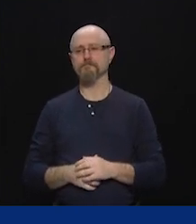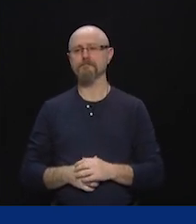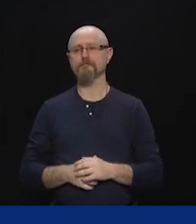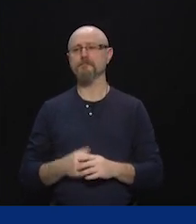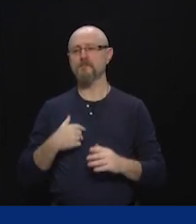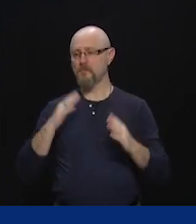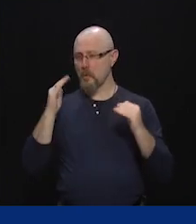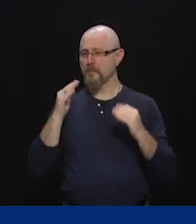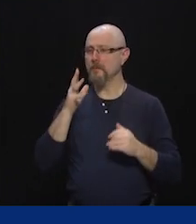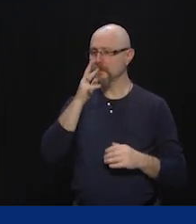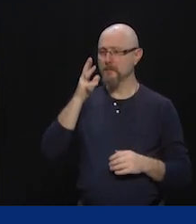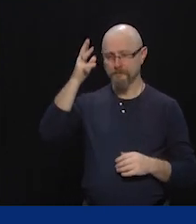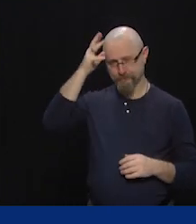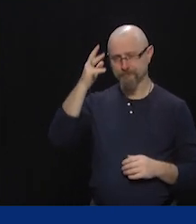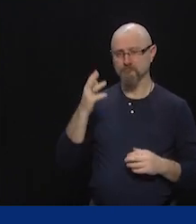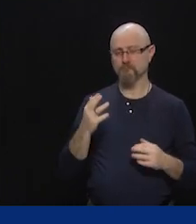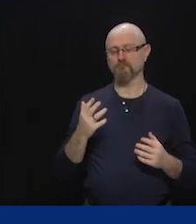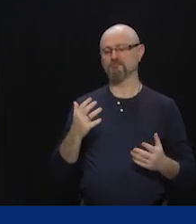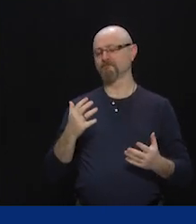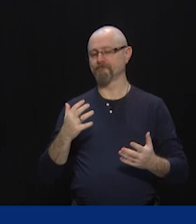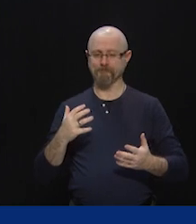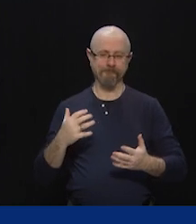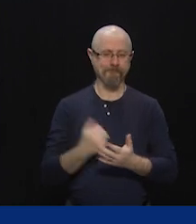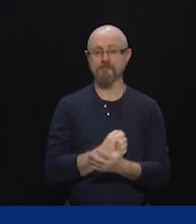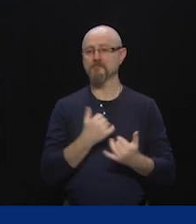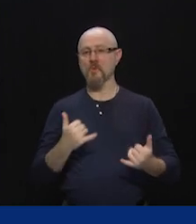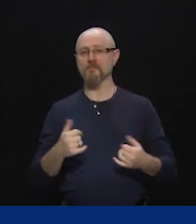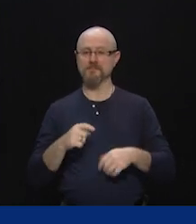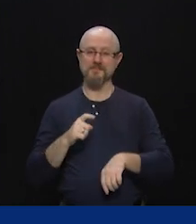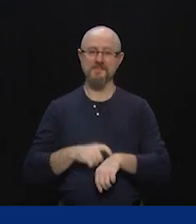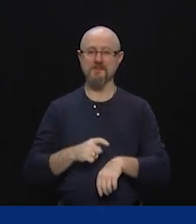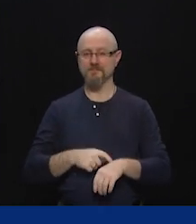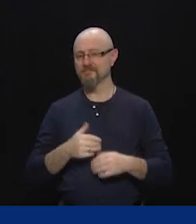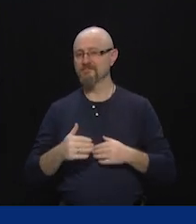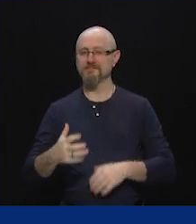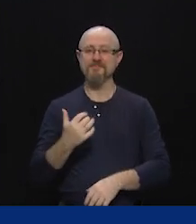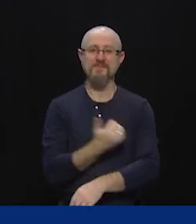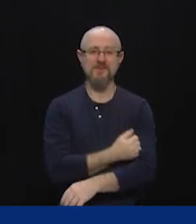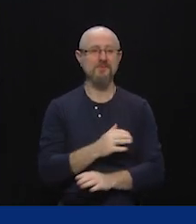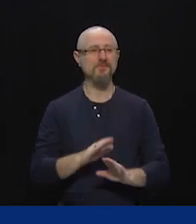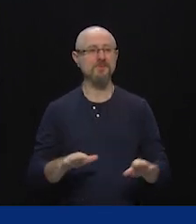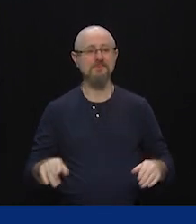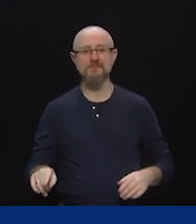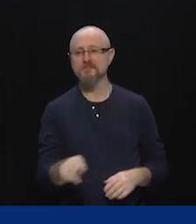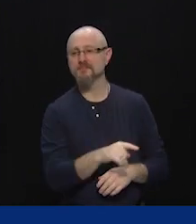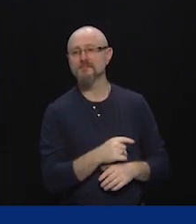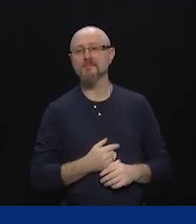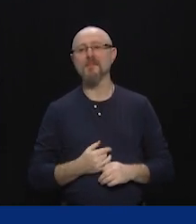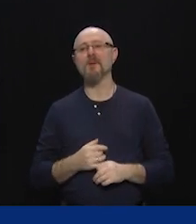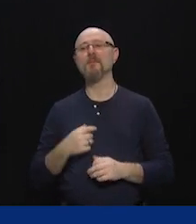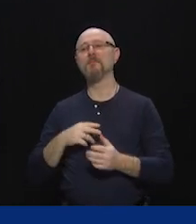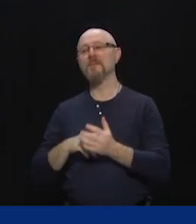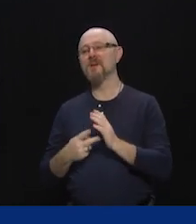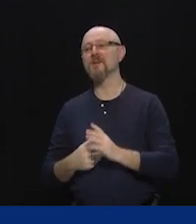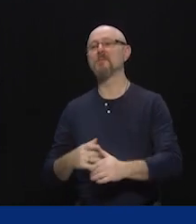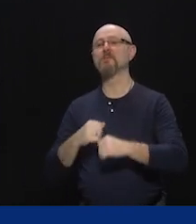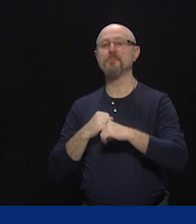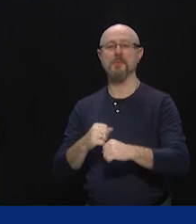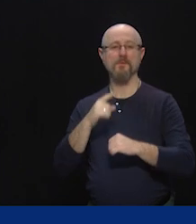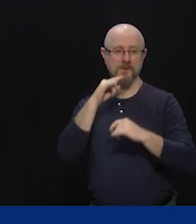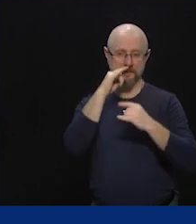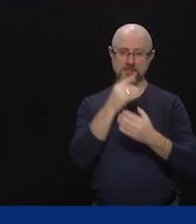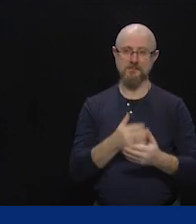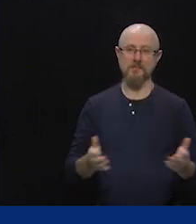parents will take advantage of the opportunity to vaccinate their children so that their children are protected. It's clear that